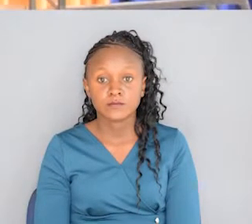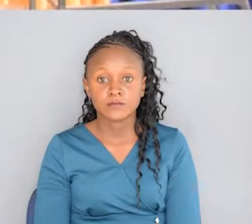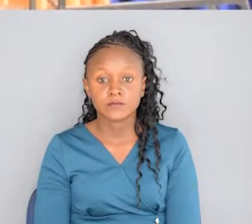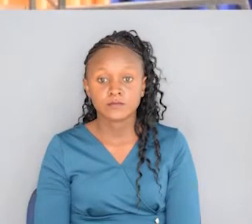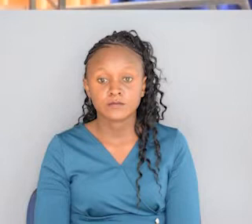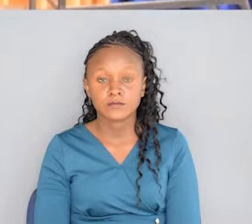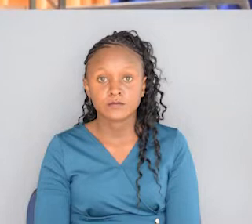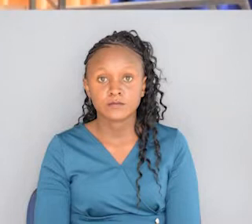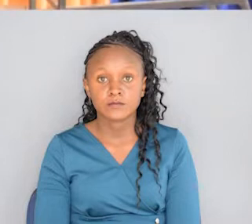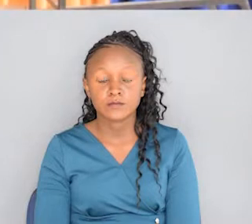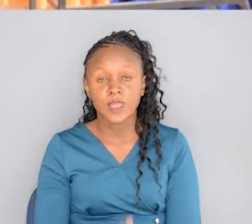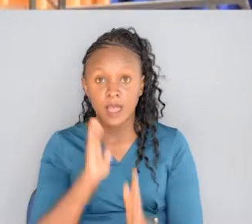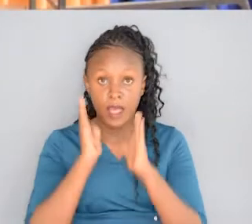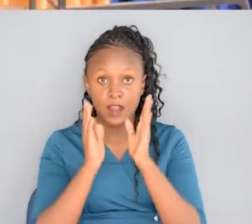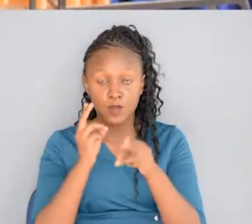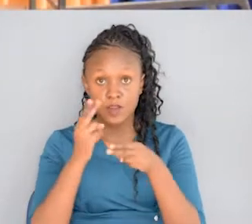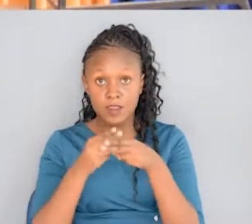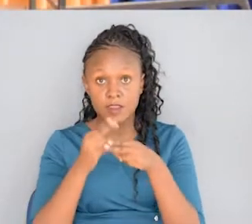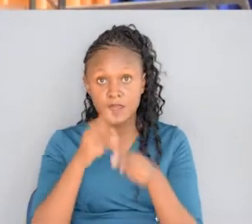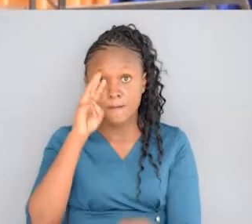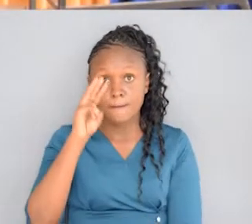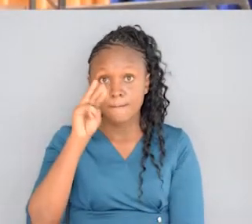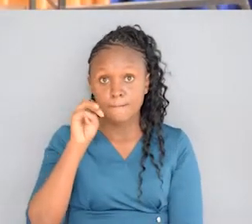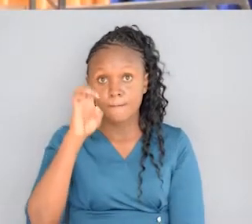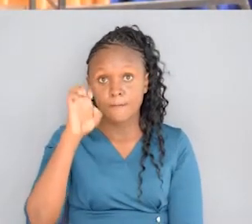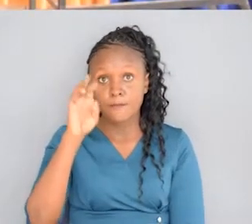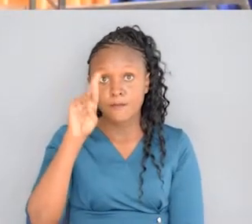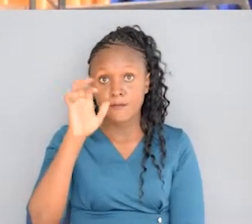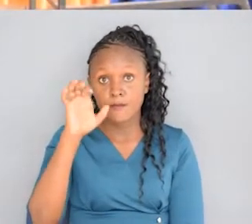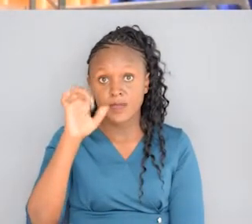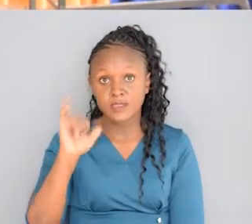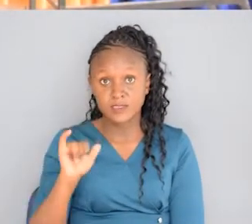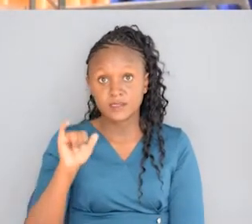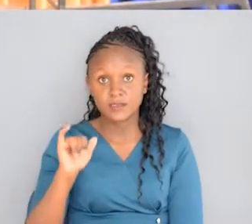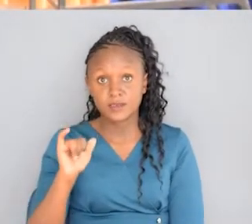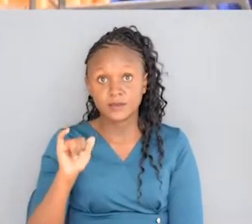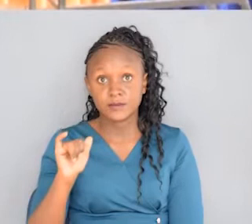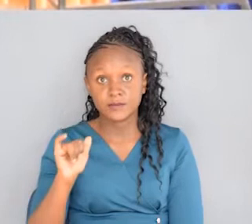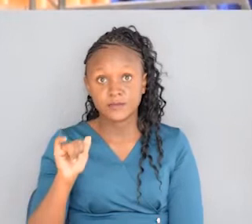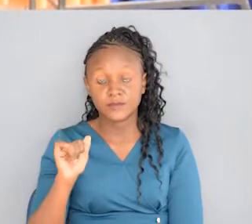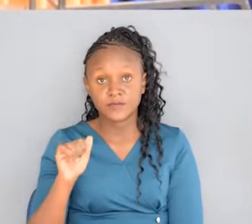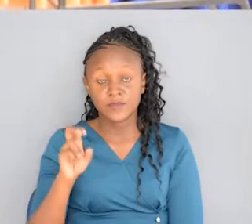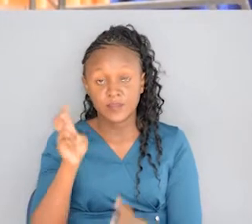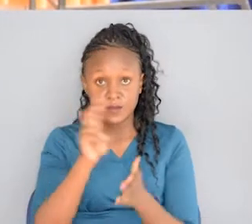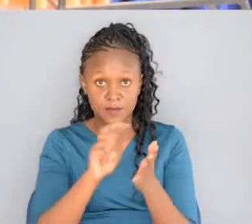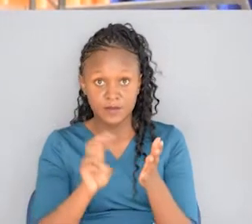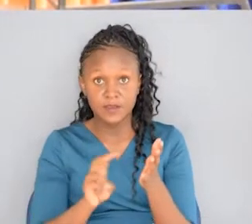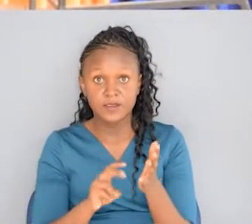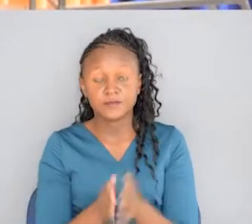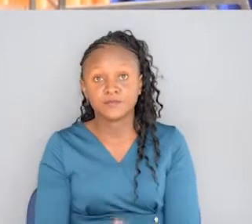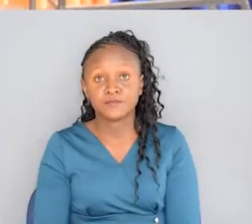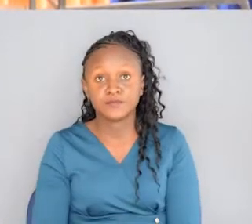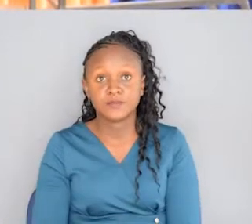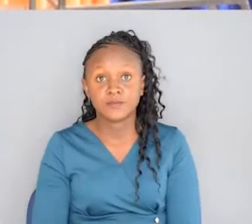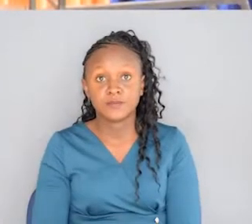Hello, my name is Mercy Wangare. I'll be reading the Bible today. Our reading comes